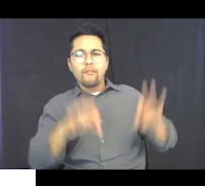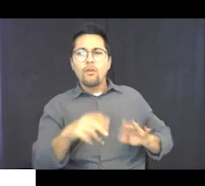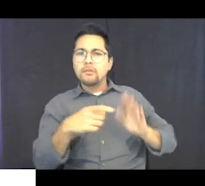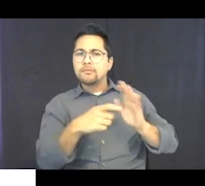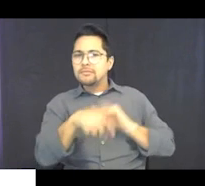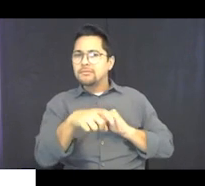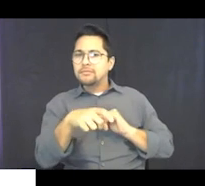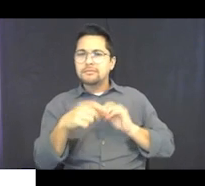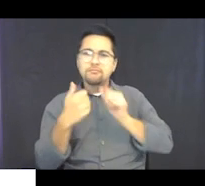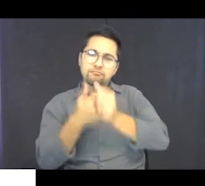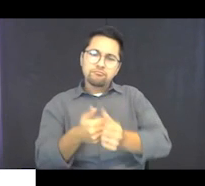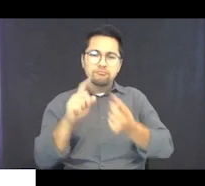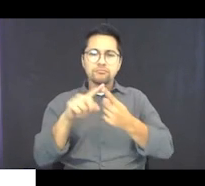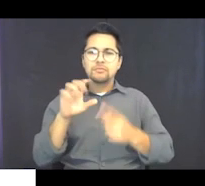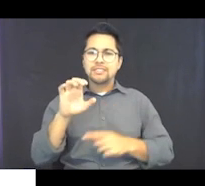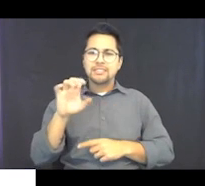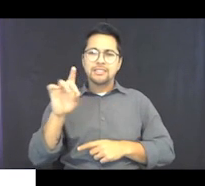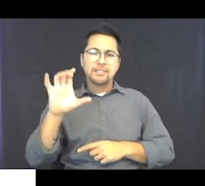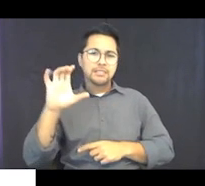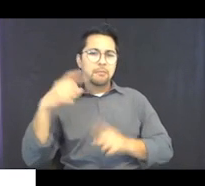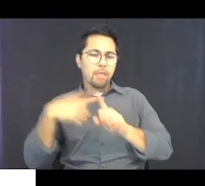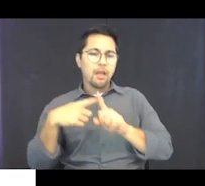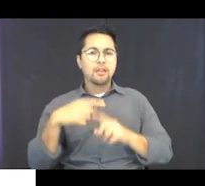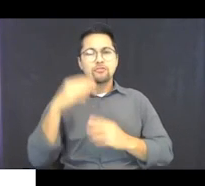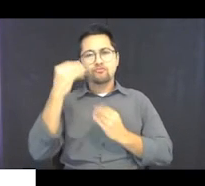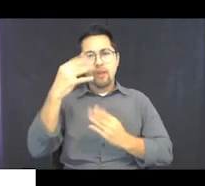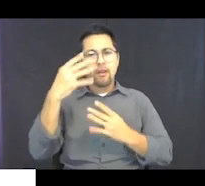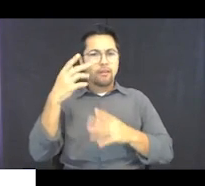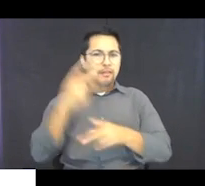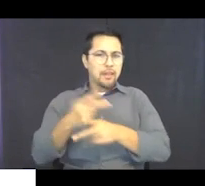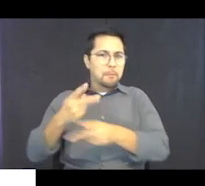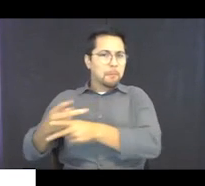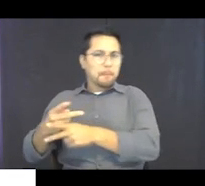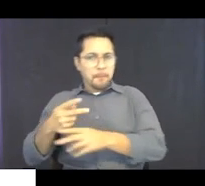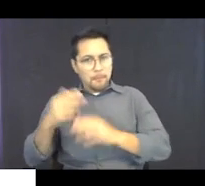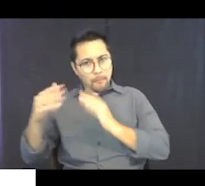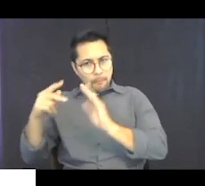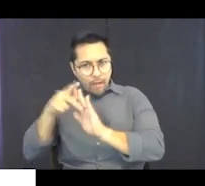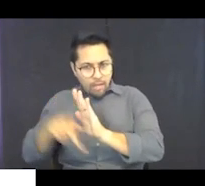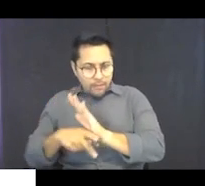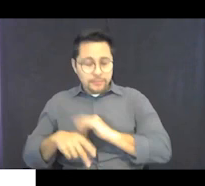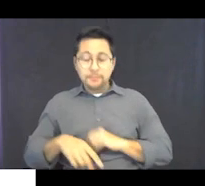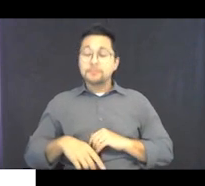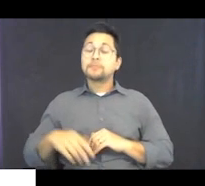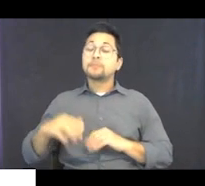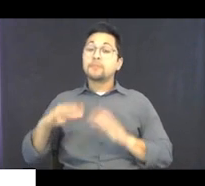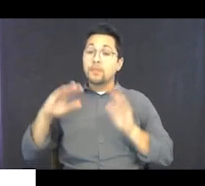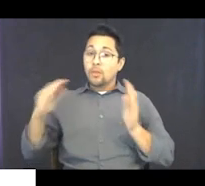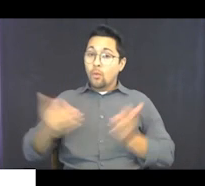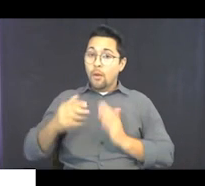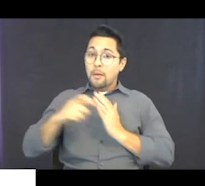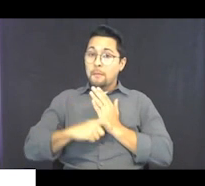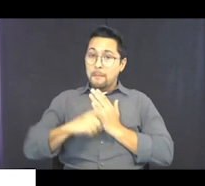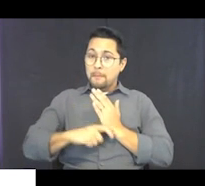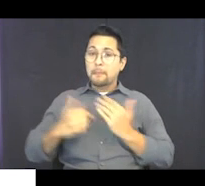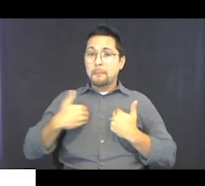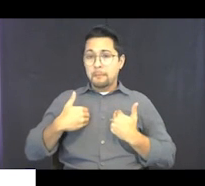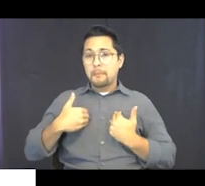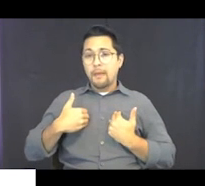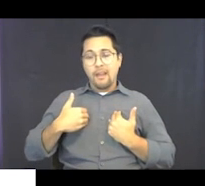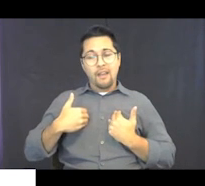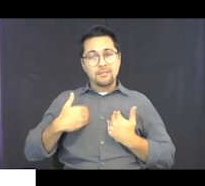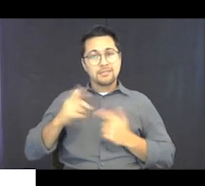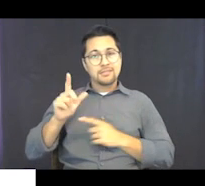with CDC Plus record-keeping procedures. The welcome packet also has links to the latest